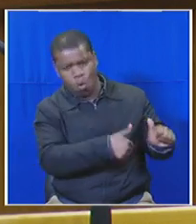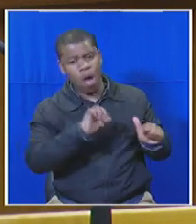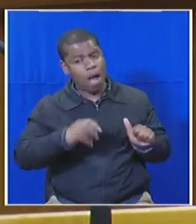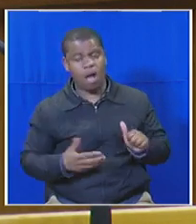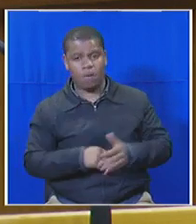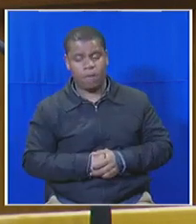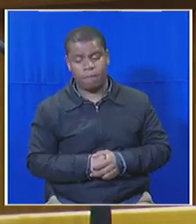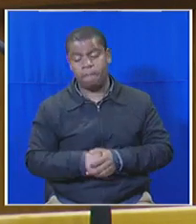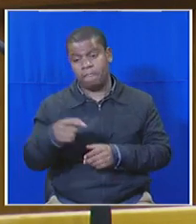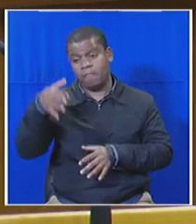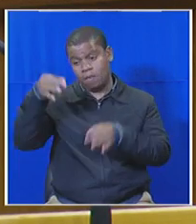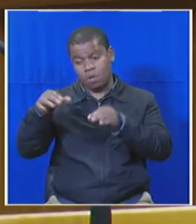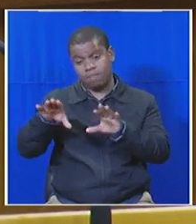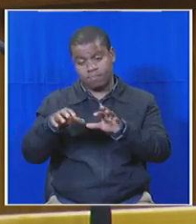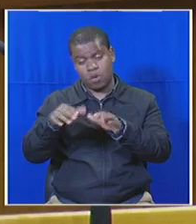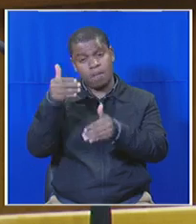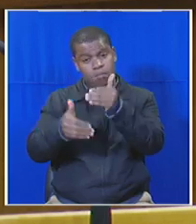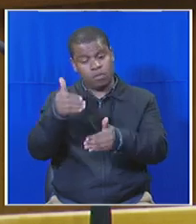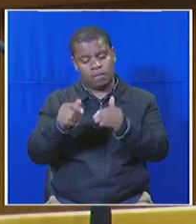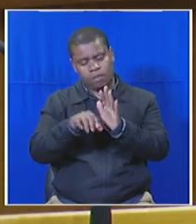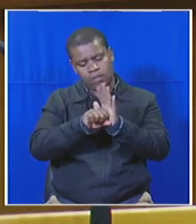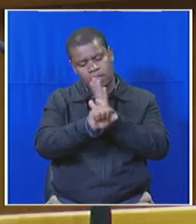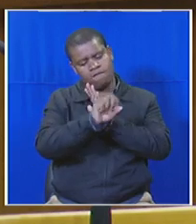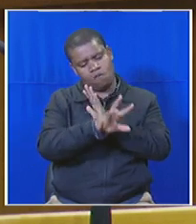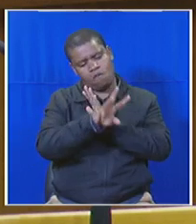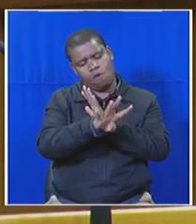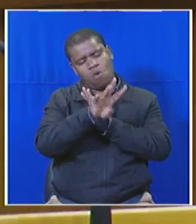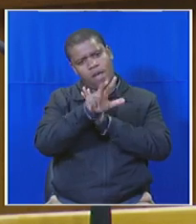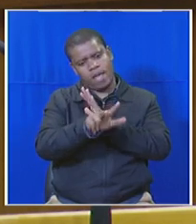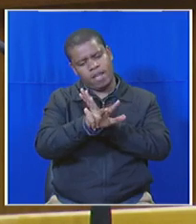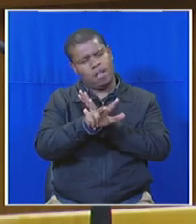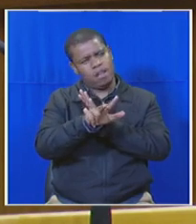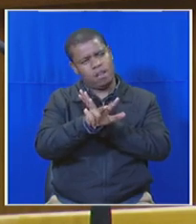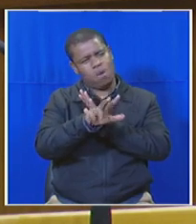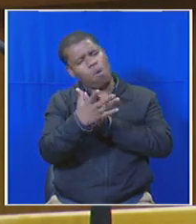The Criminal Procedure Act and Section 48 in particular, or 49, sorry,